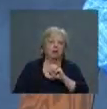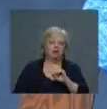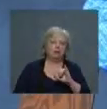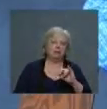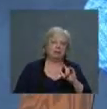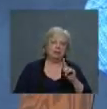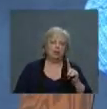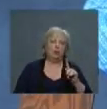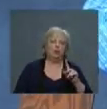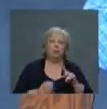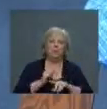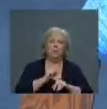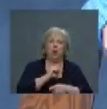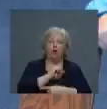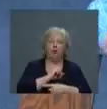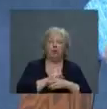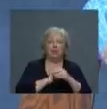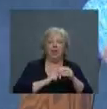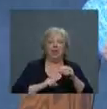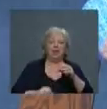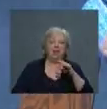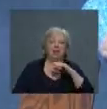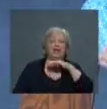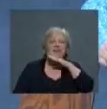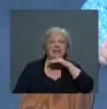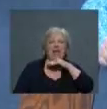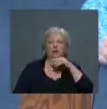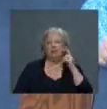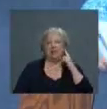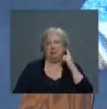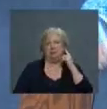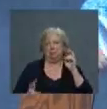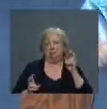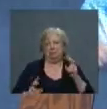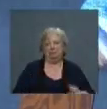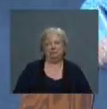ear. When I was here last time, they said they had a